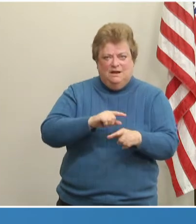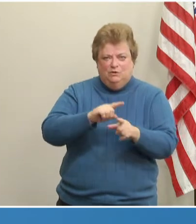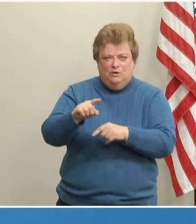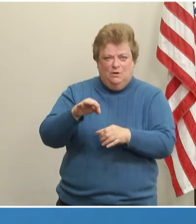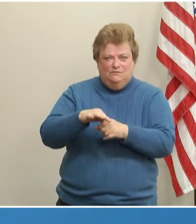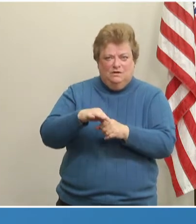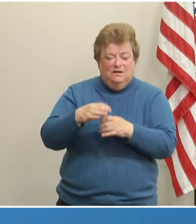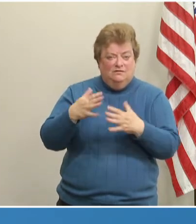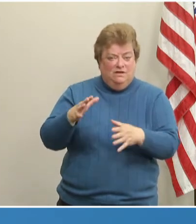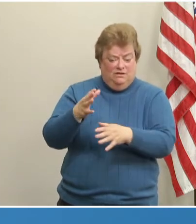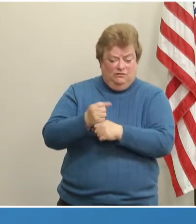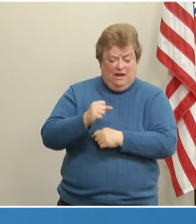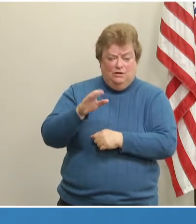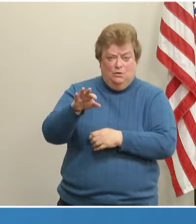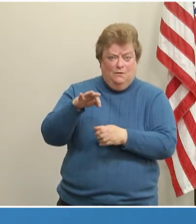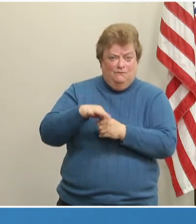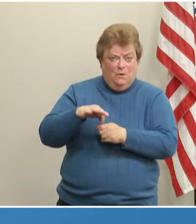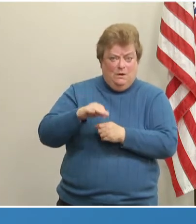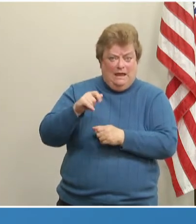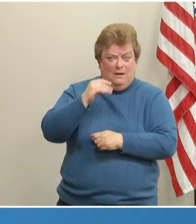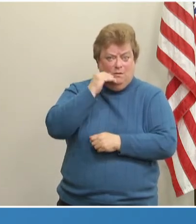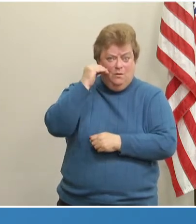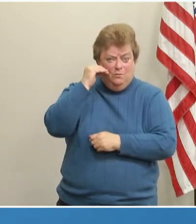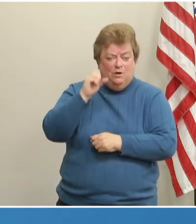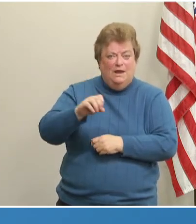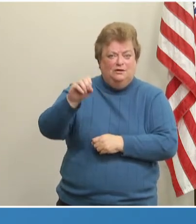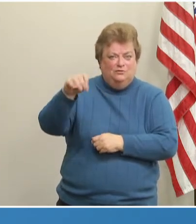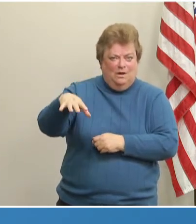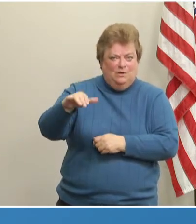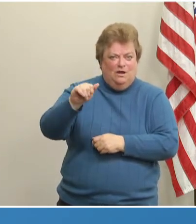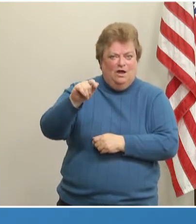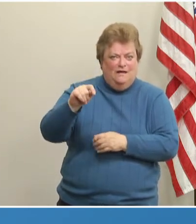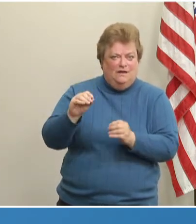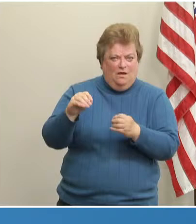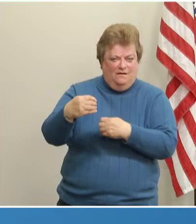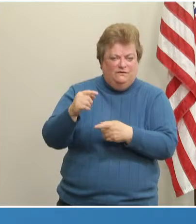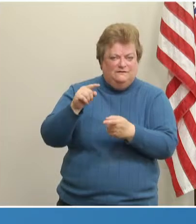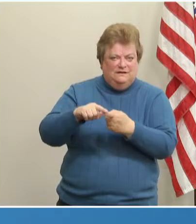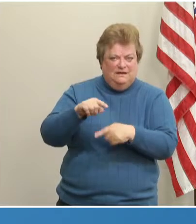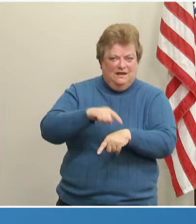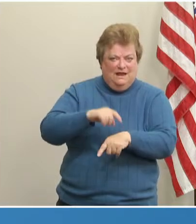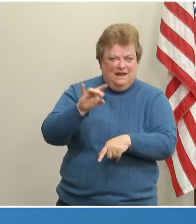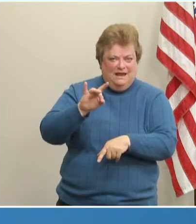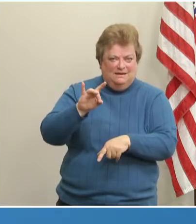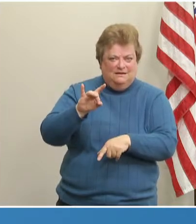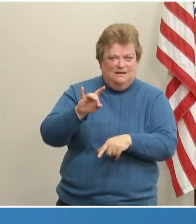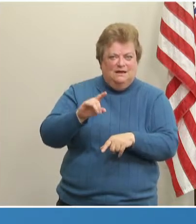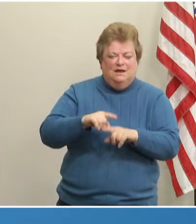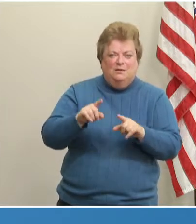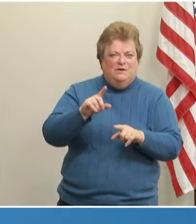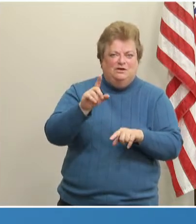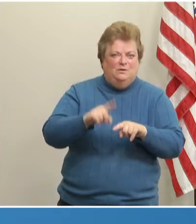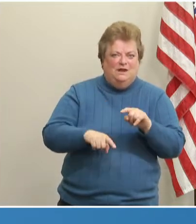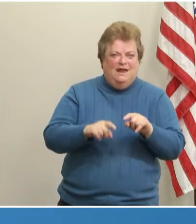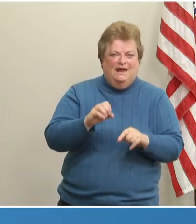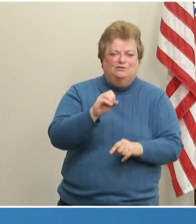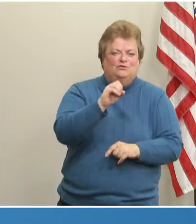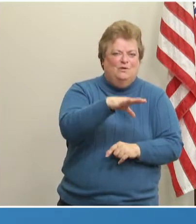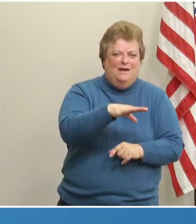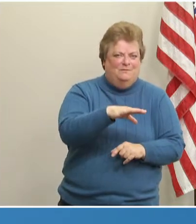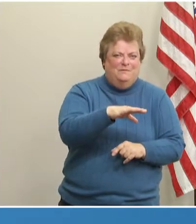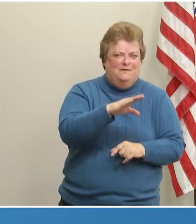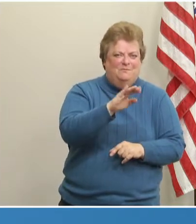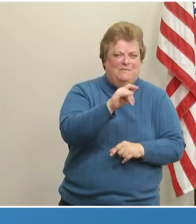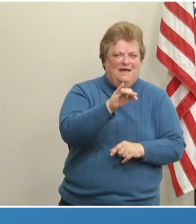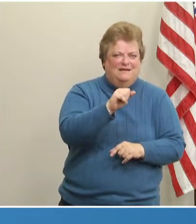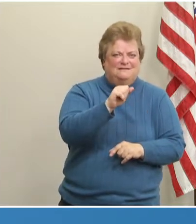received a ballot at home, you can drop it off at the Election Commission office until 8 p.m., but you can no longer drop ballots off at our public libraries